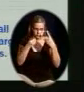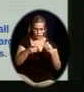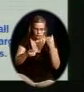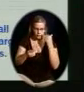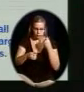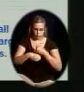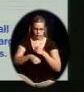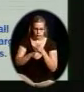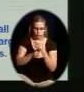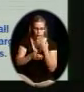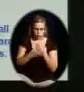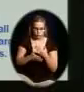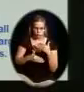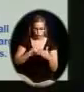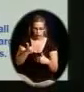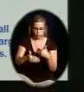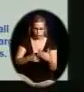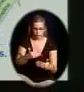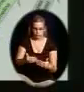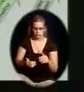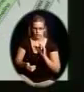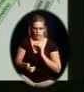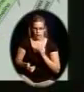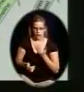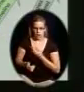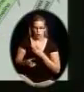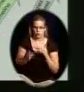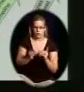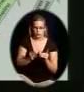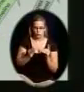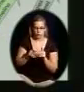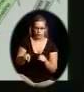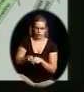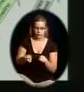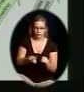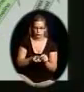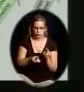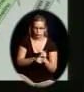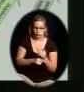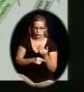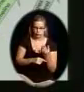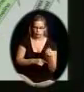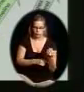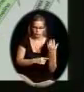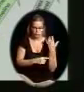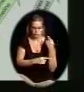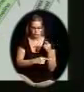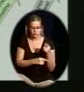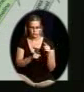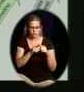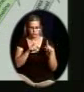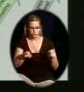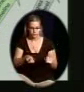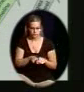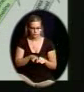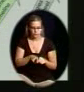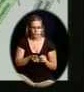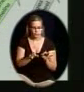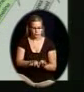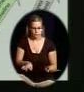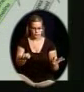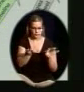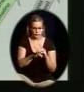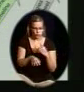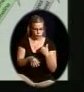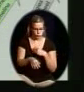making progress. Well, in our particular department, we also use this balanced scorecard. It's very important to us. We refer to